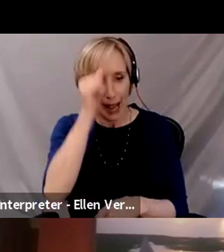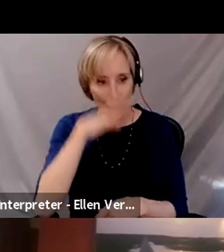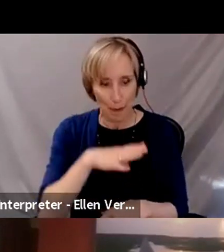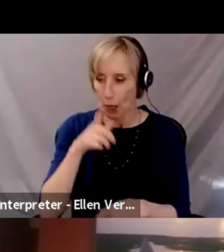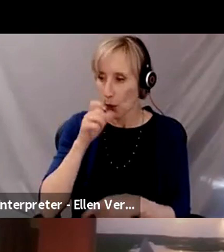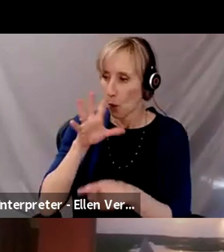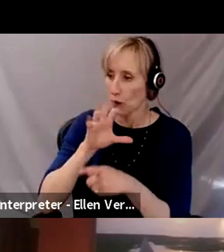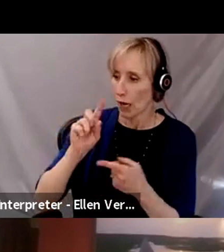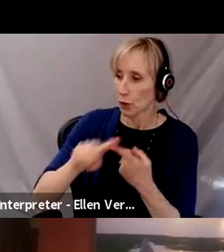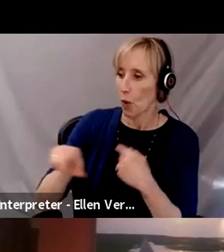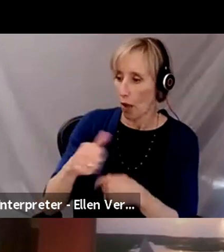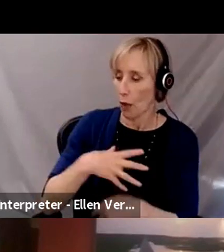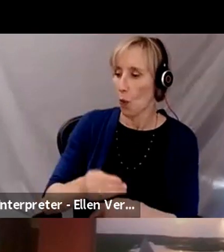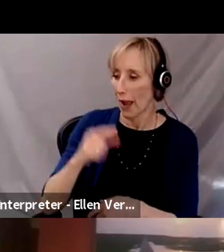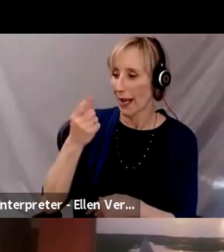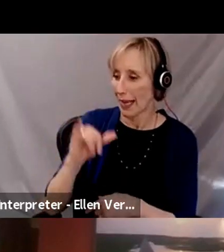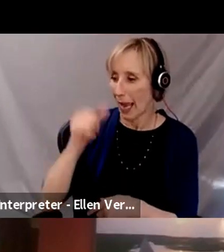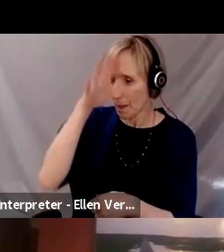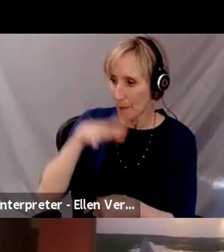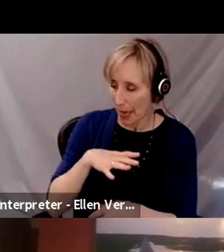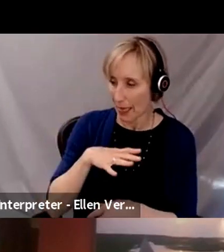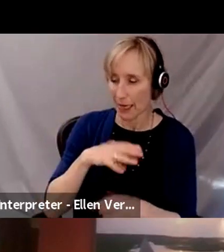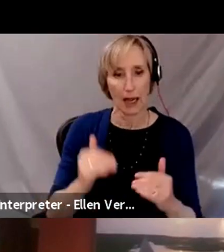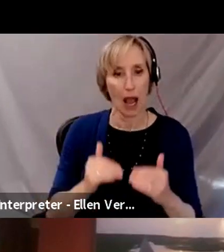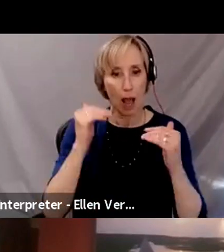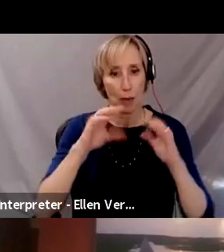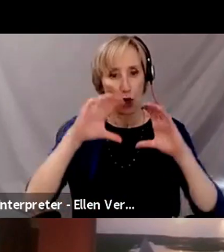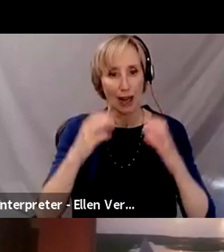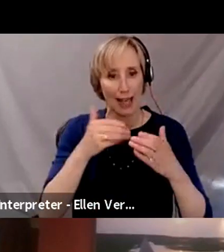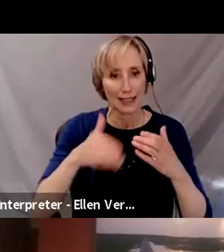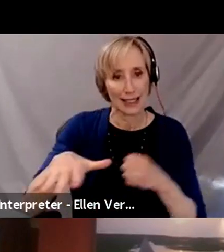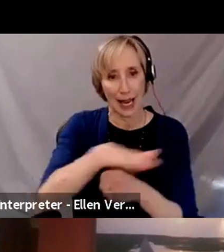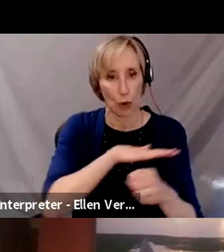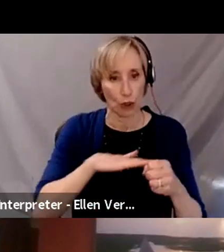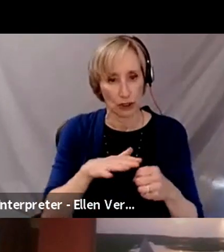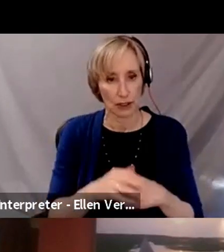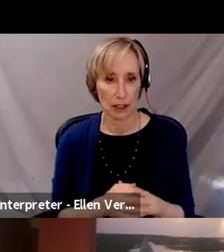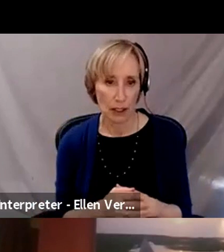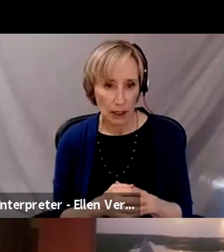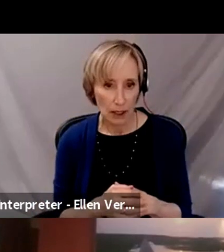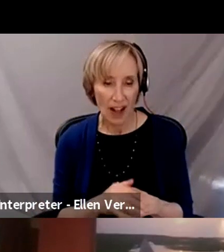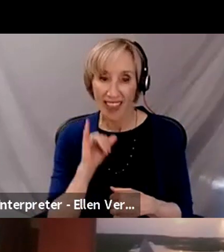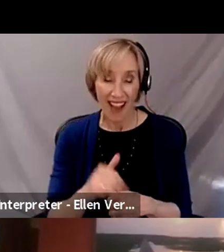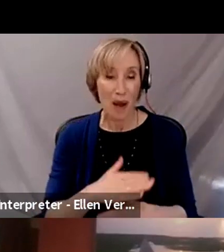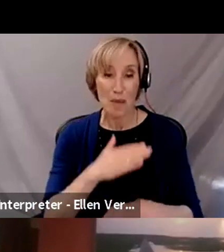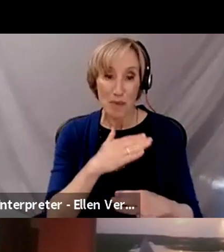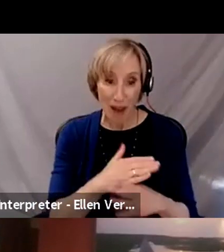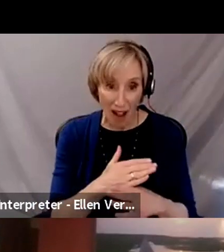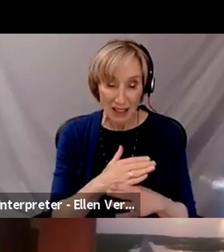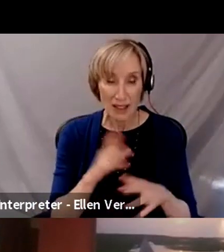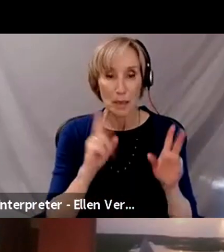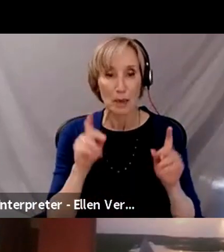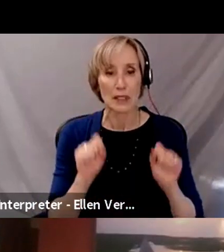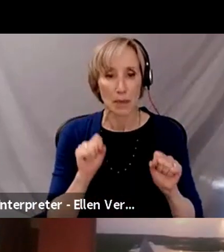mental health, because of the way in which people are understanding behavior, ways of being, and how they are labeling